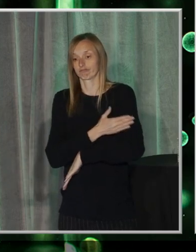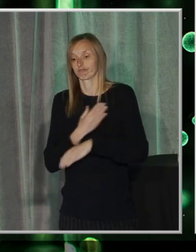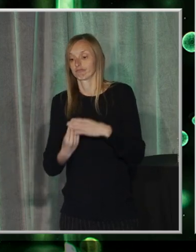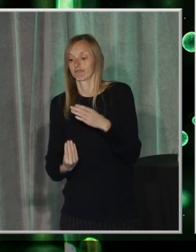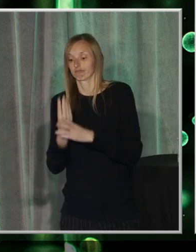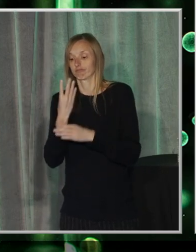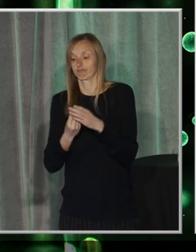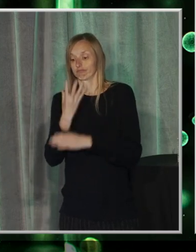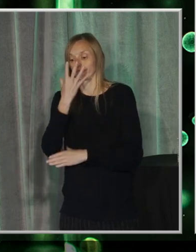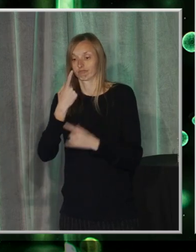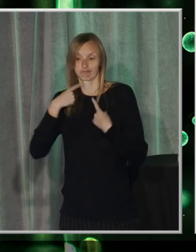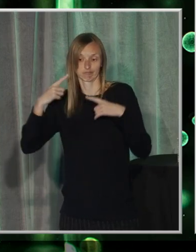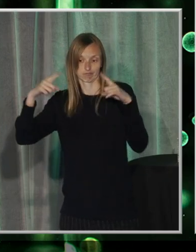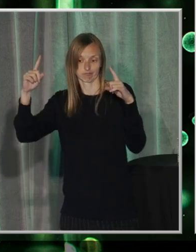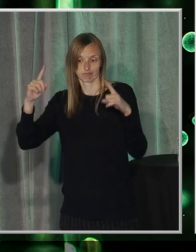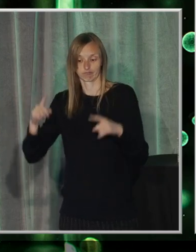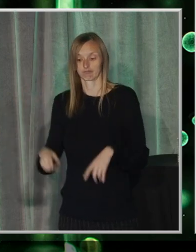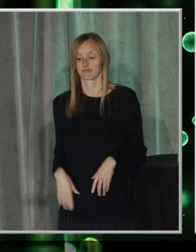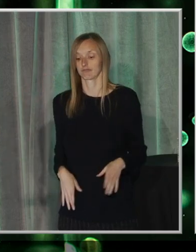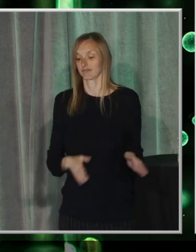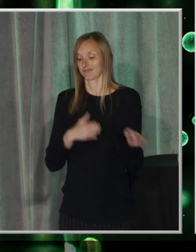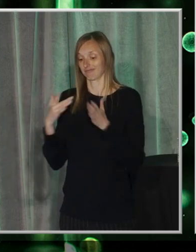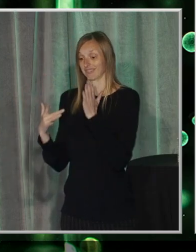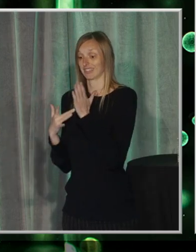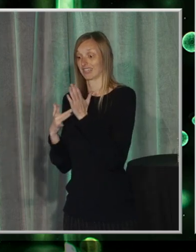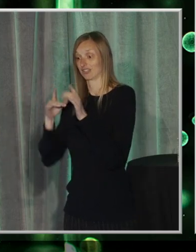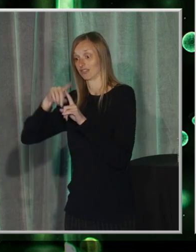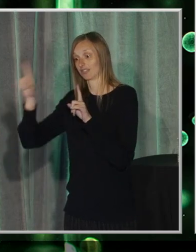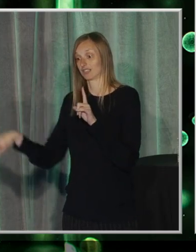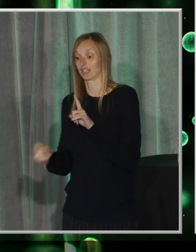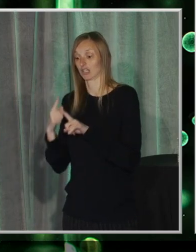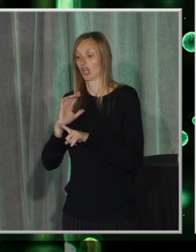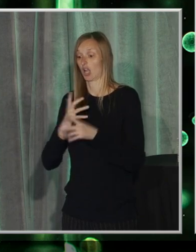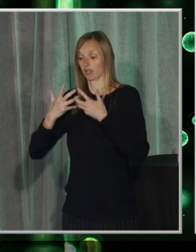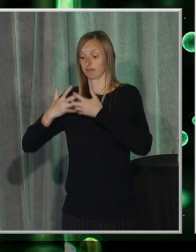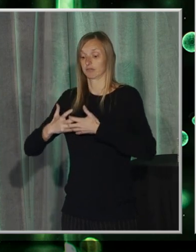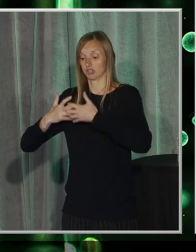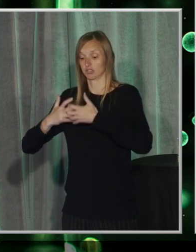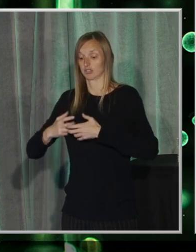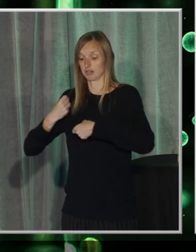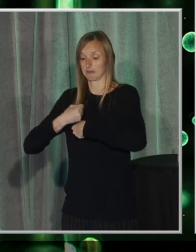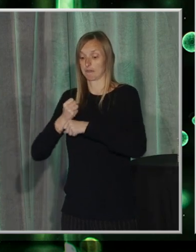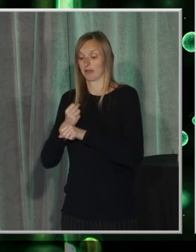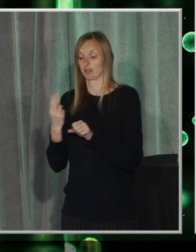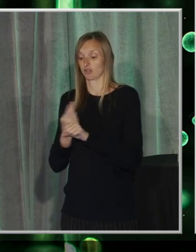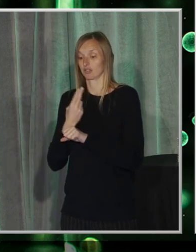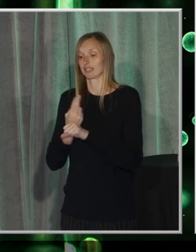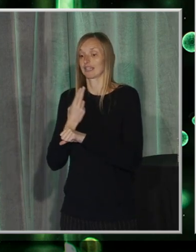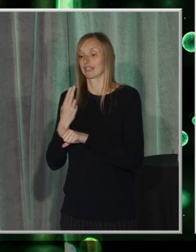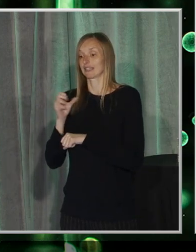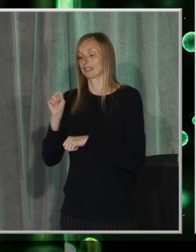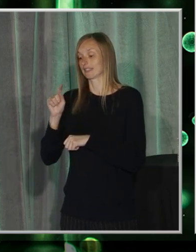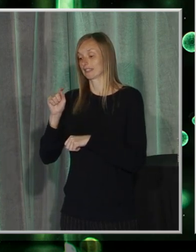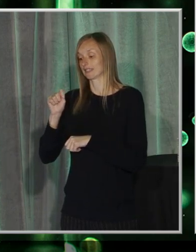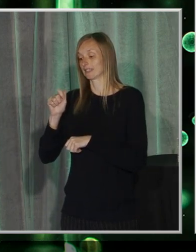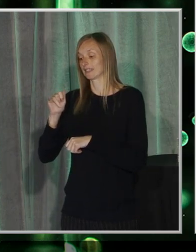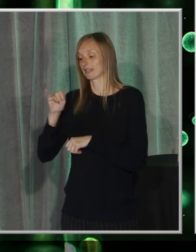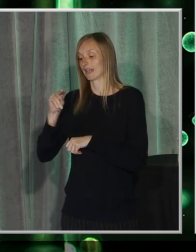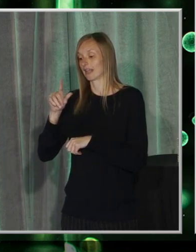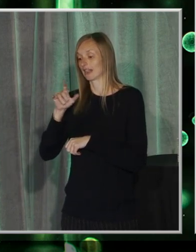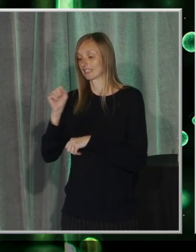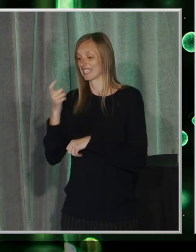agricultural productivity. In the technical cycle, our device is produced from stainless steel that can be